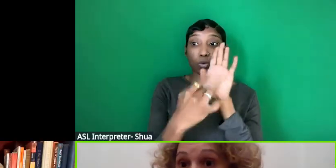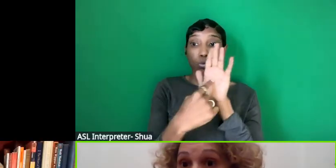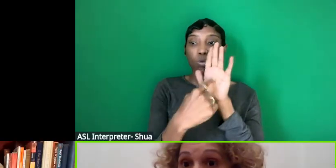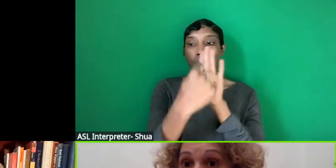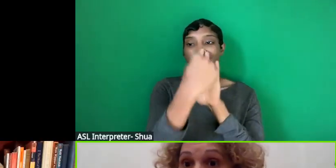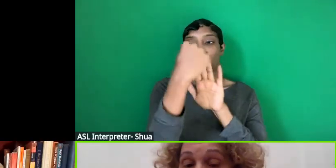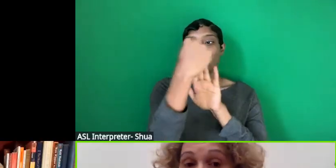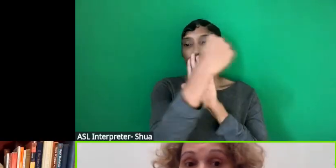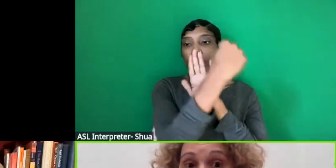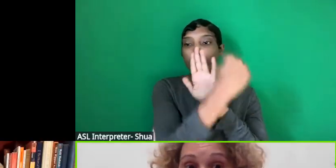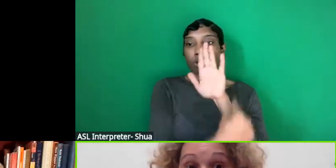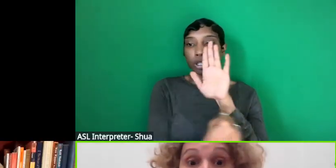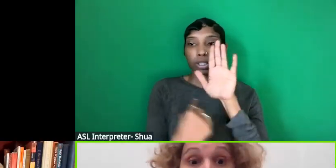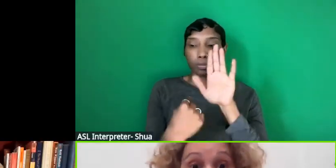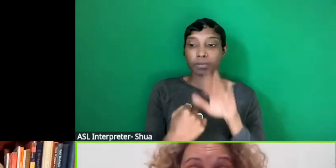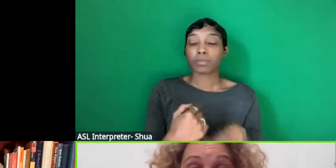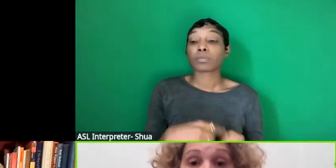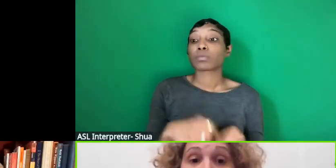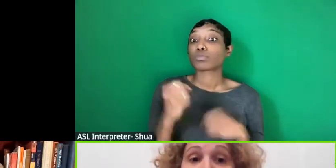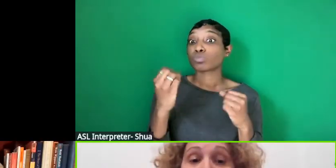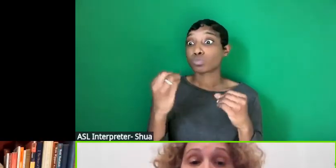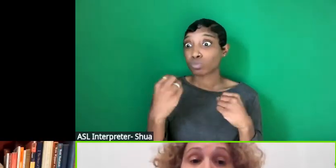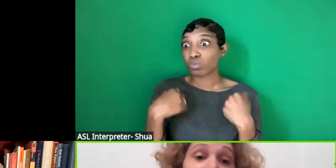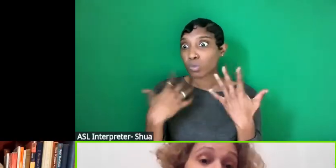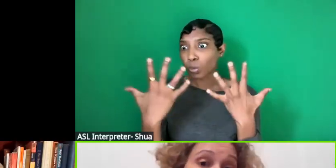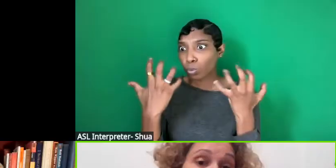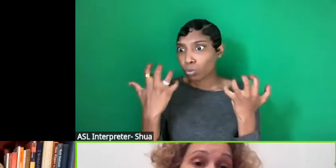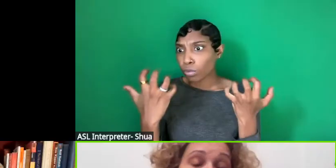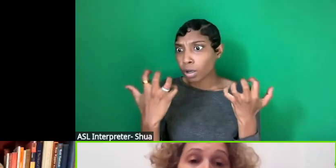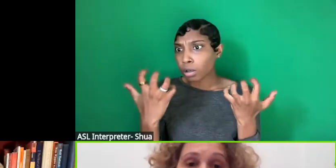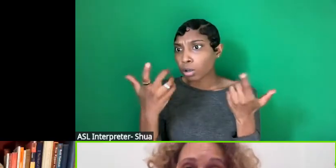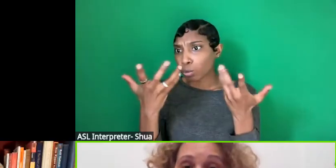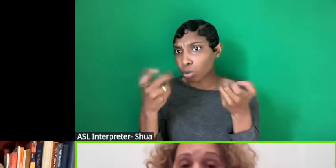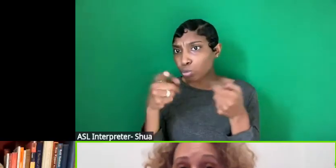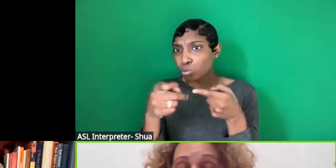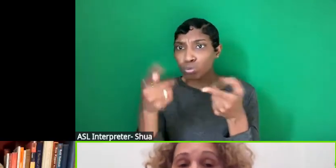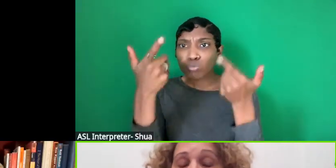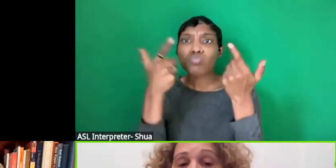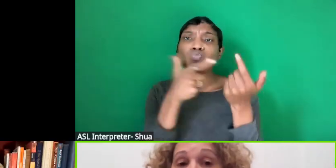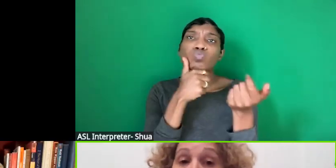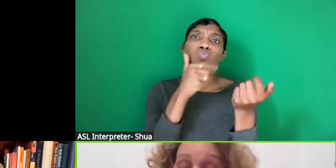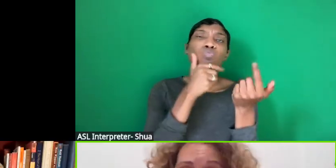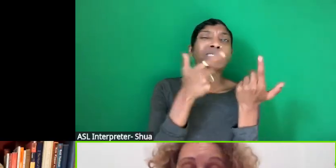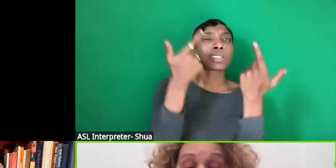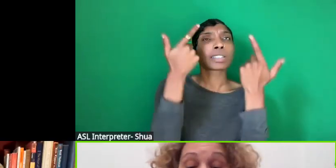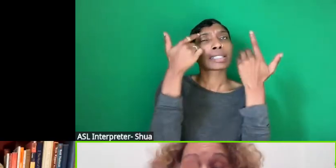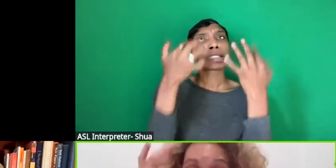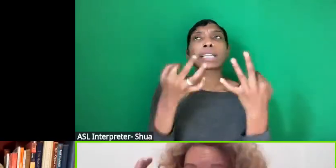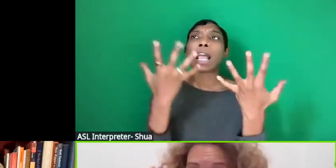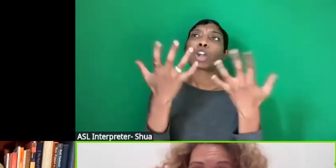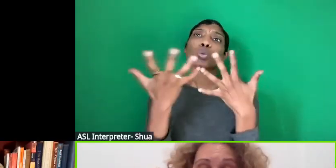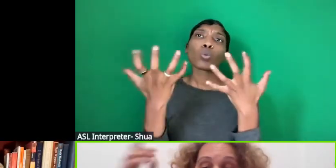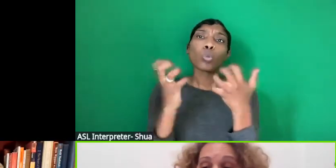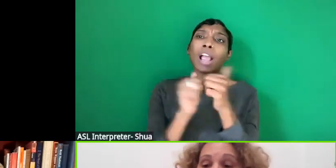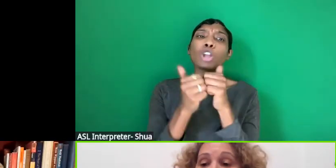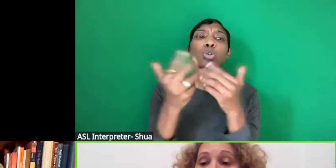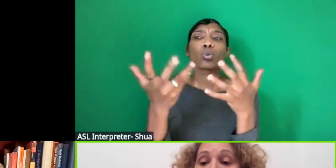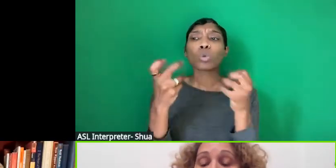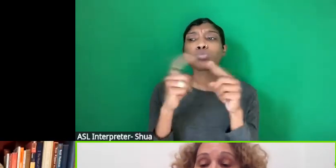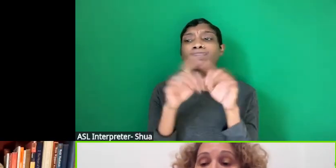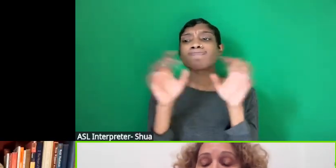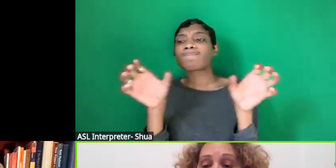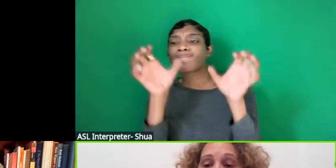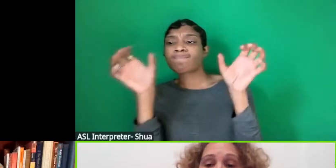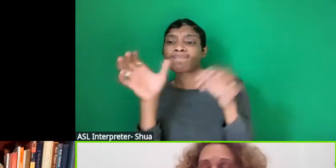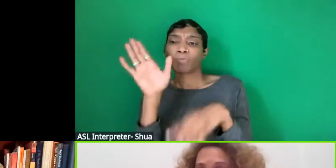So, so I want you to kind of decide how you want to decorate your card. And you can go ahead